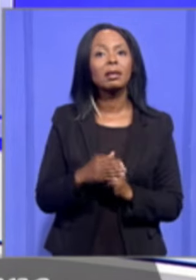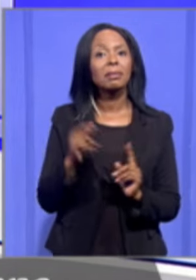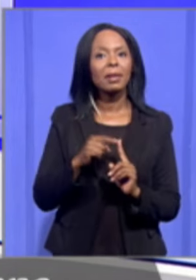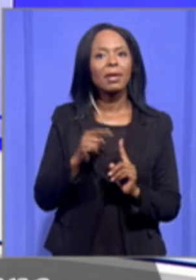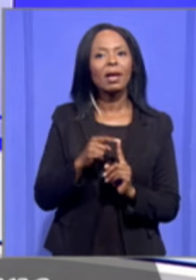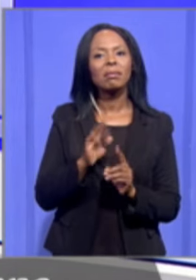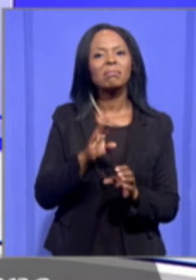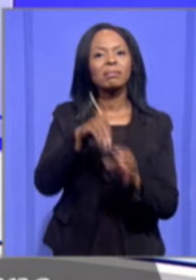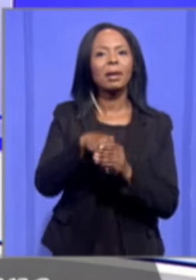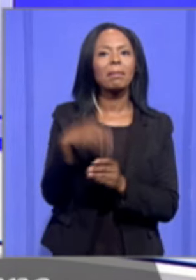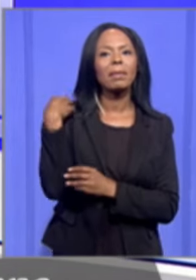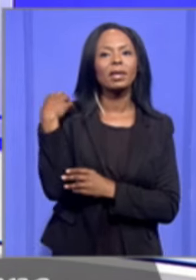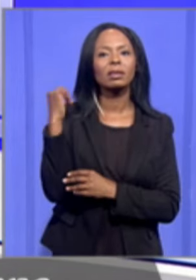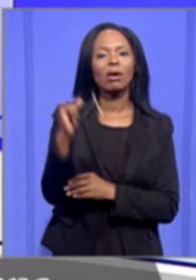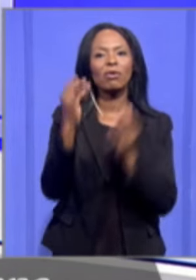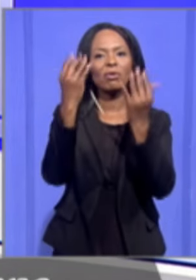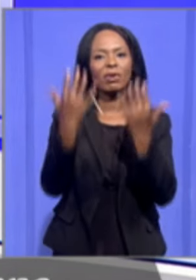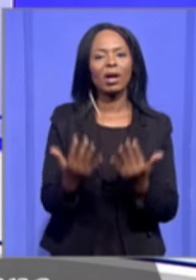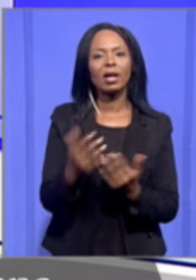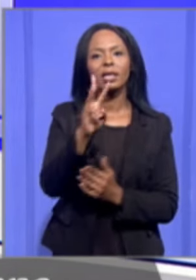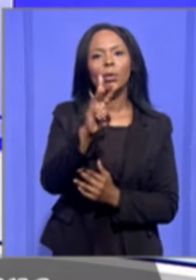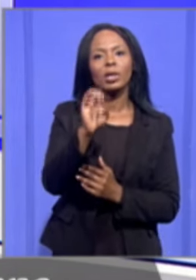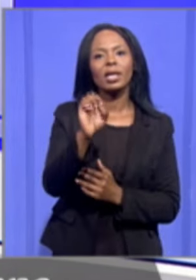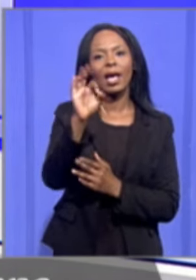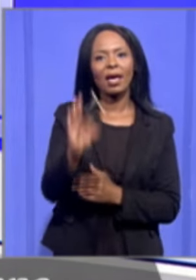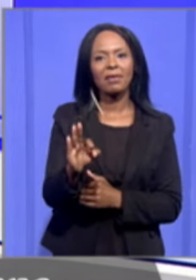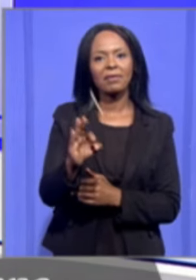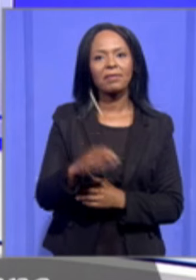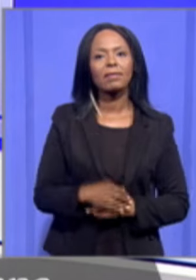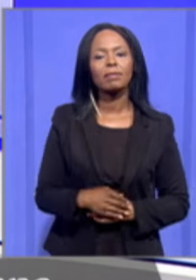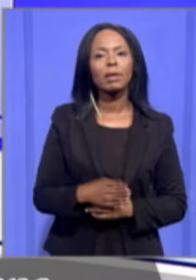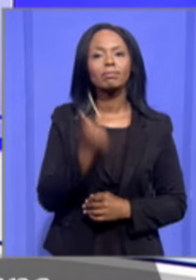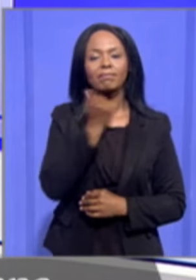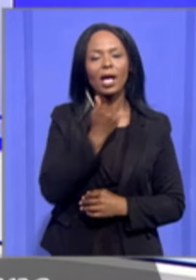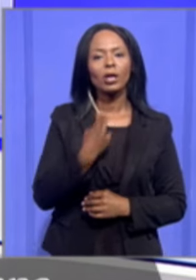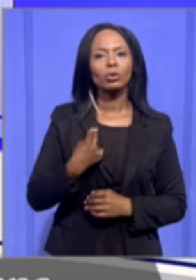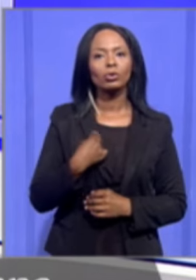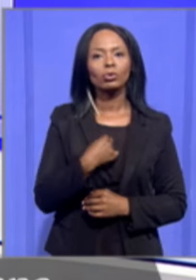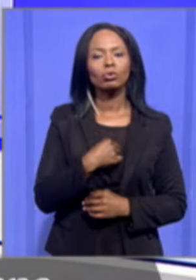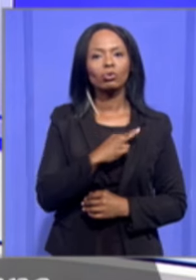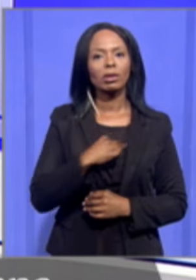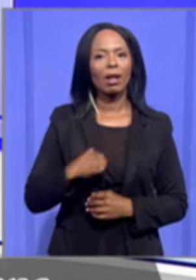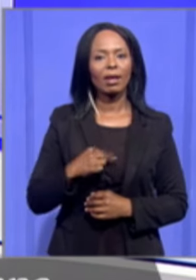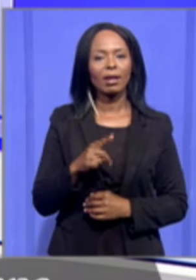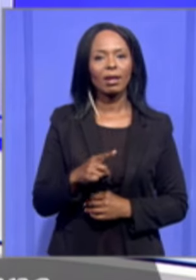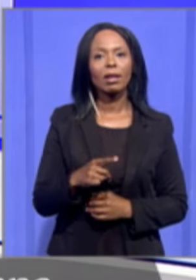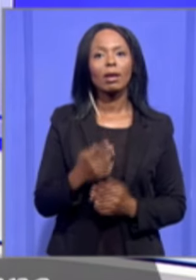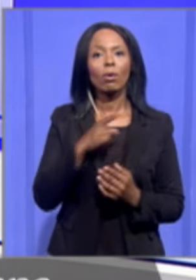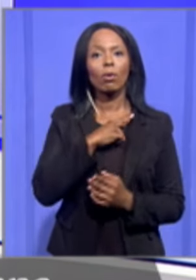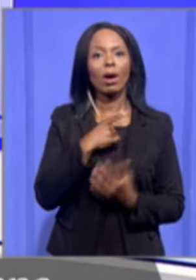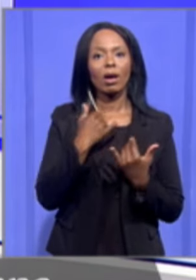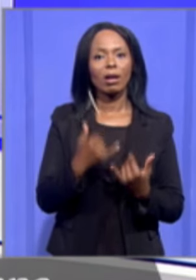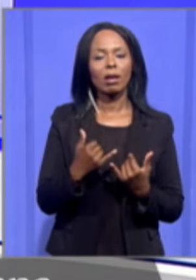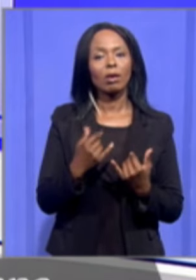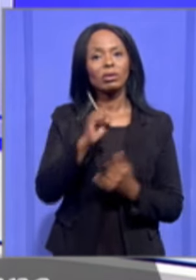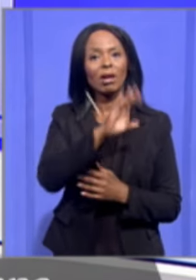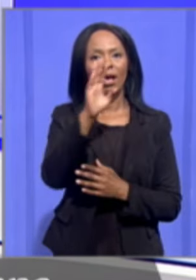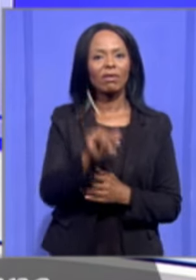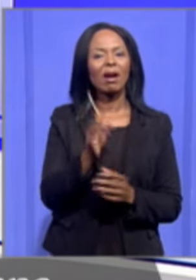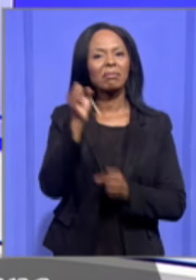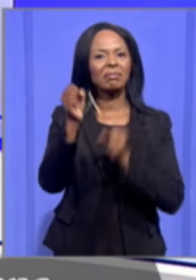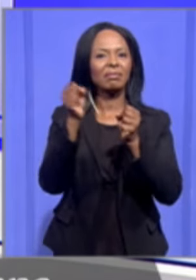ya ditona tsa matlole ya foramo ya lefatshe ya ikonomi WEF gore Aforika Borwa e pitlagantswe ke dikgwetlho tse